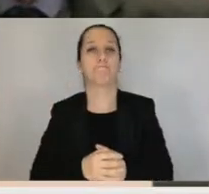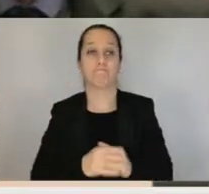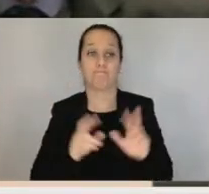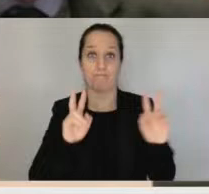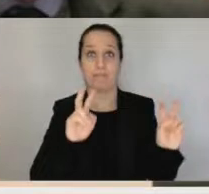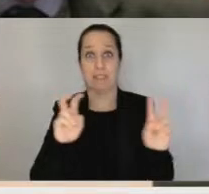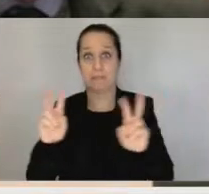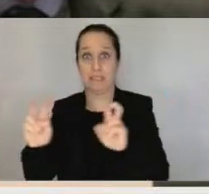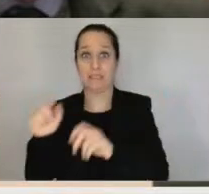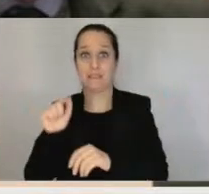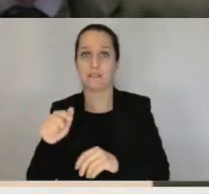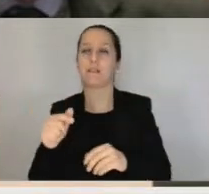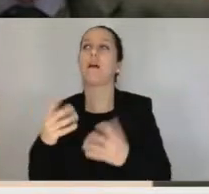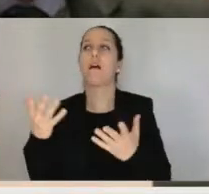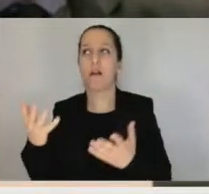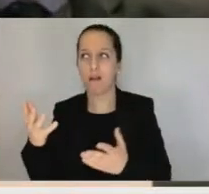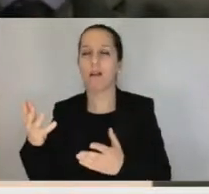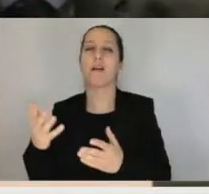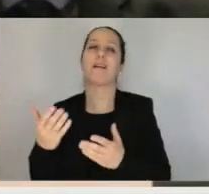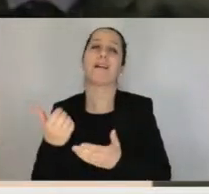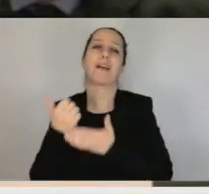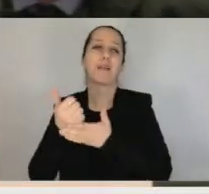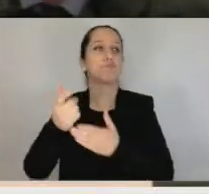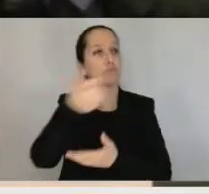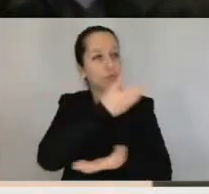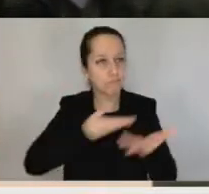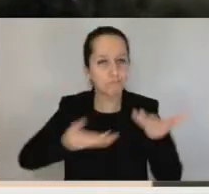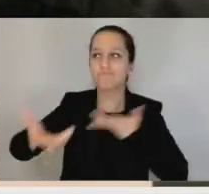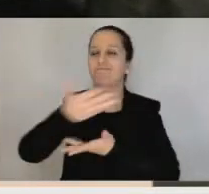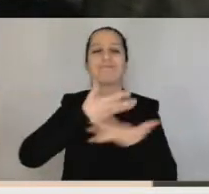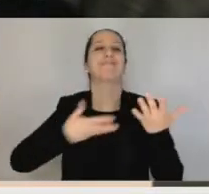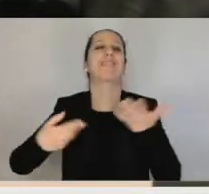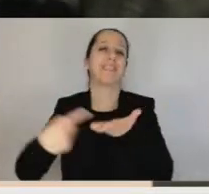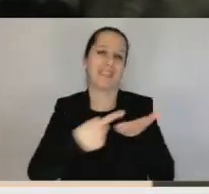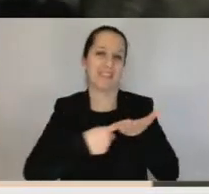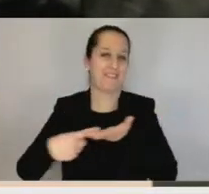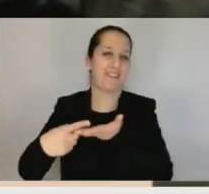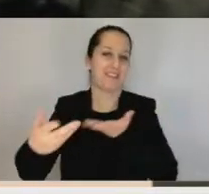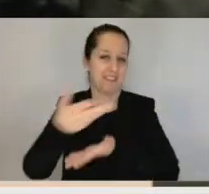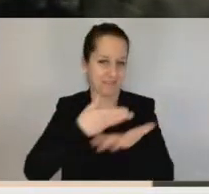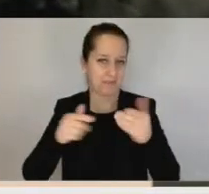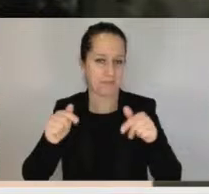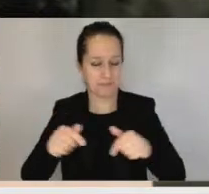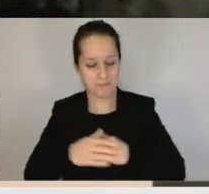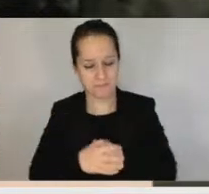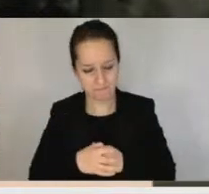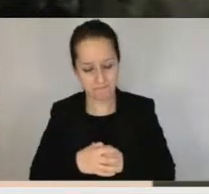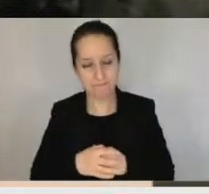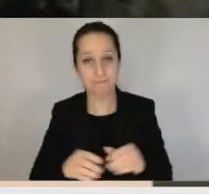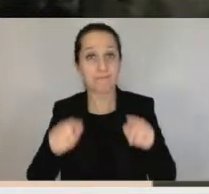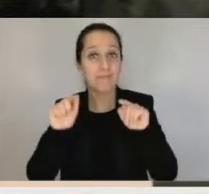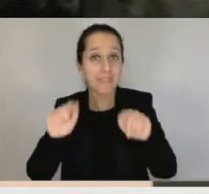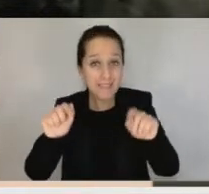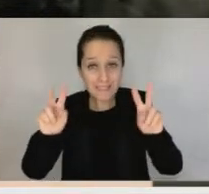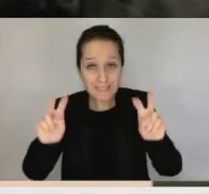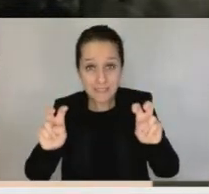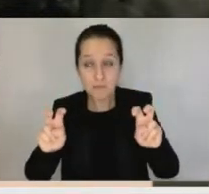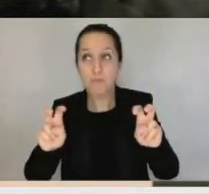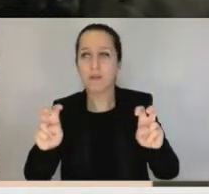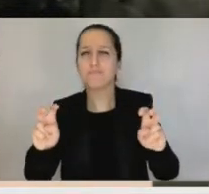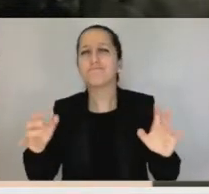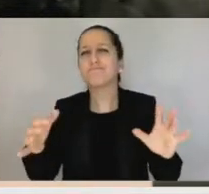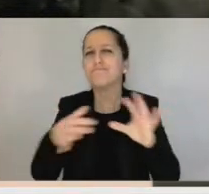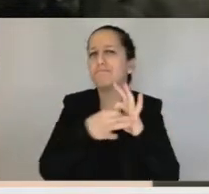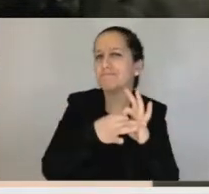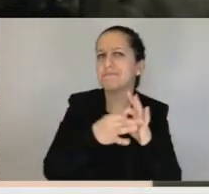really set the direction of our conversation, and mainly because they are linked